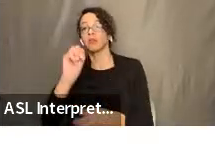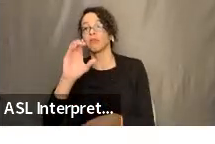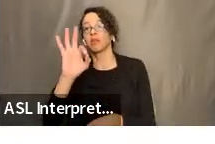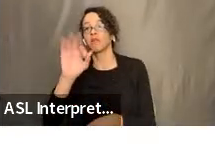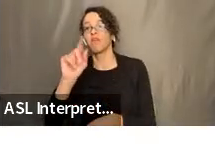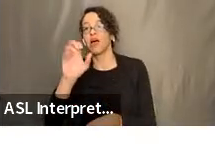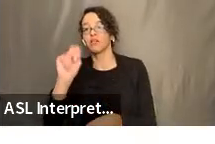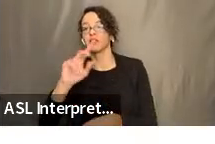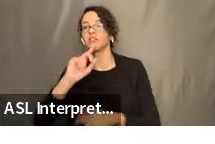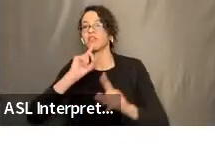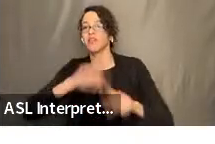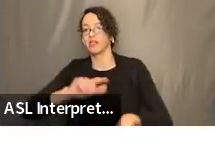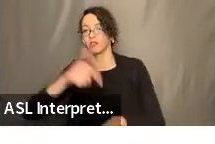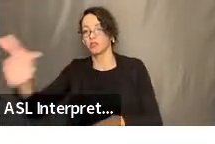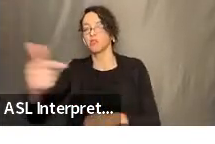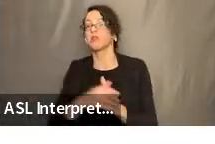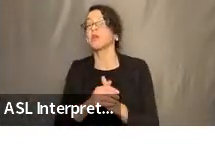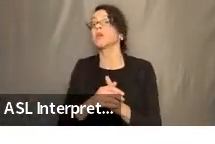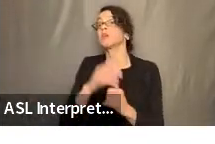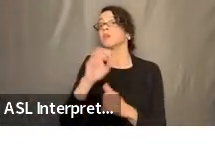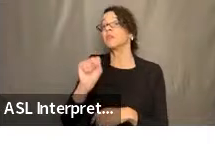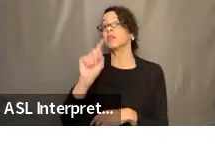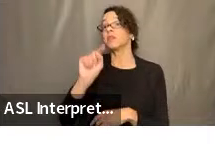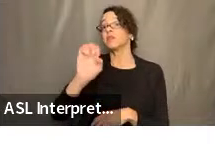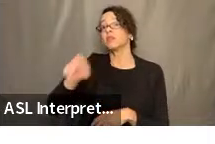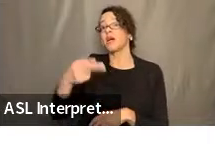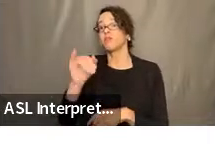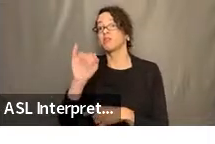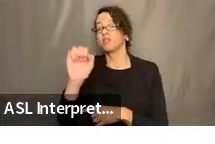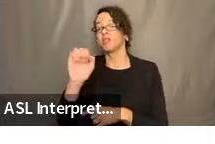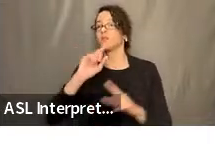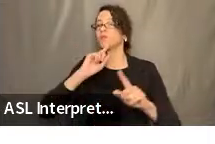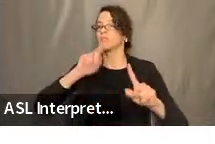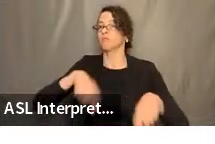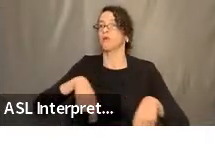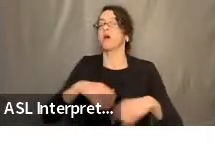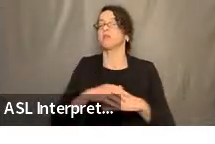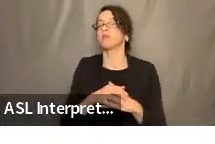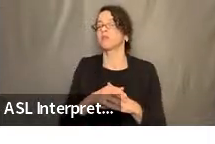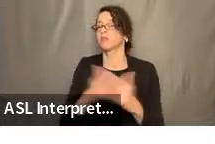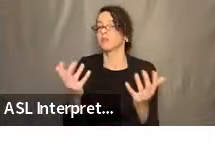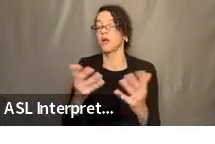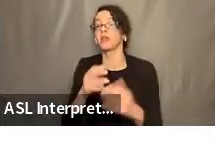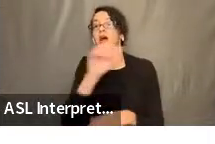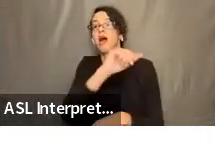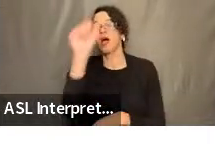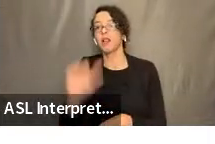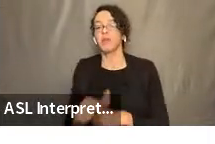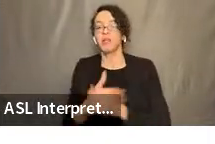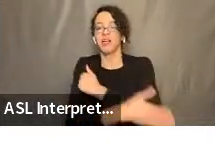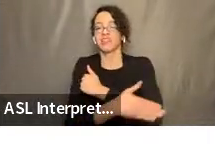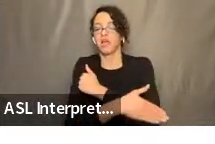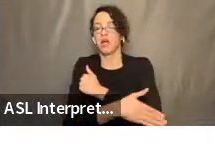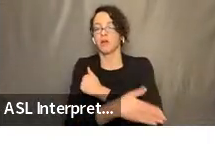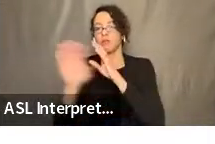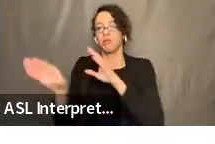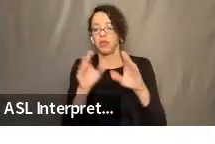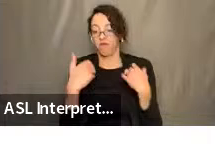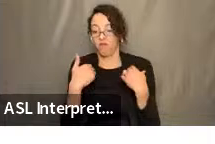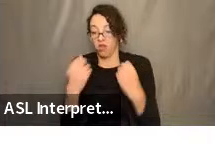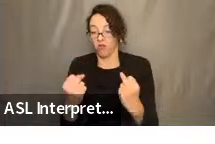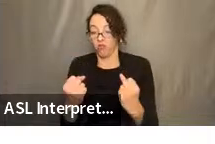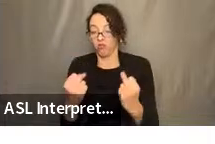Stephanie's response is, Alameda County Behavioral Health has many outreach teams